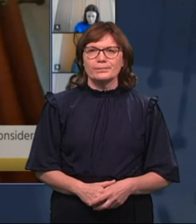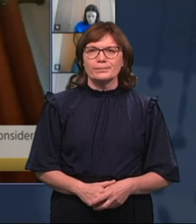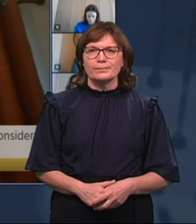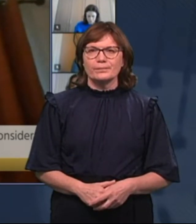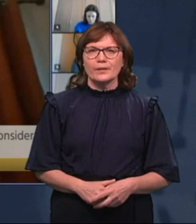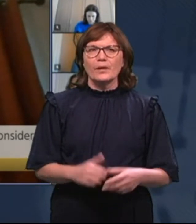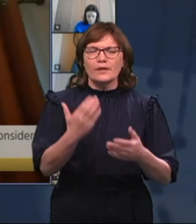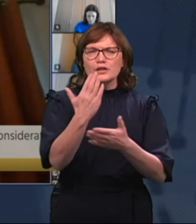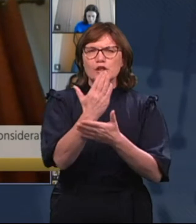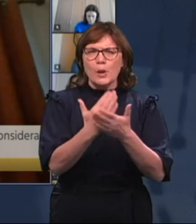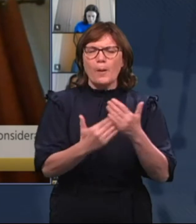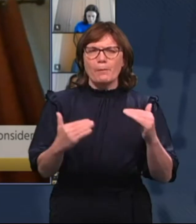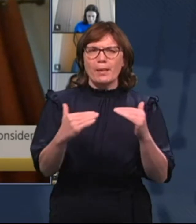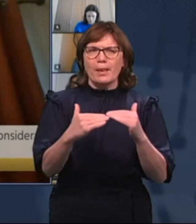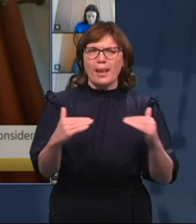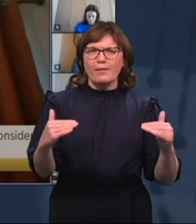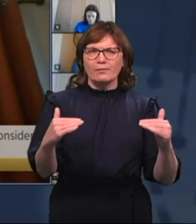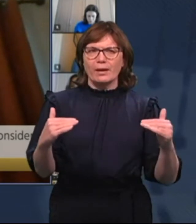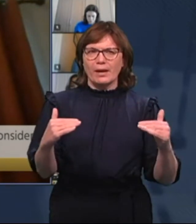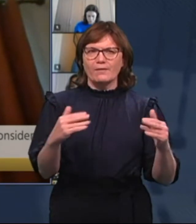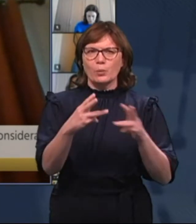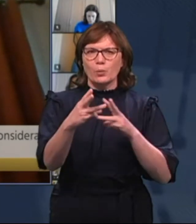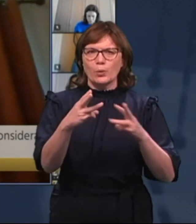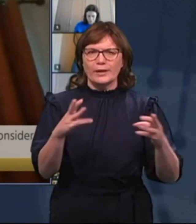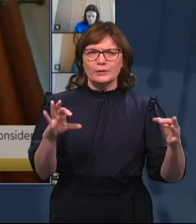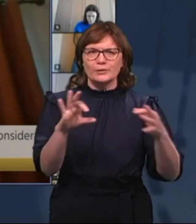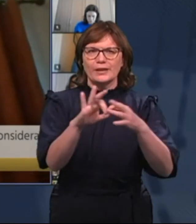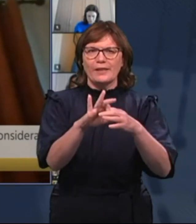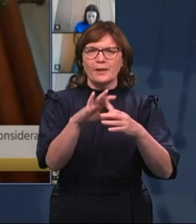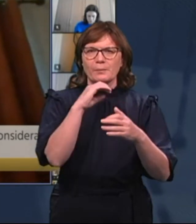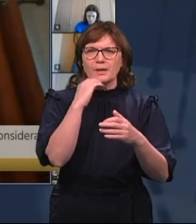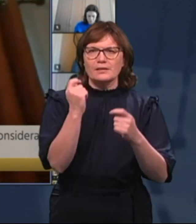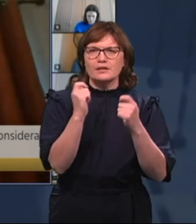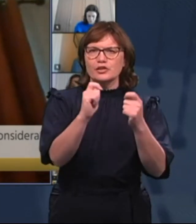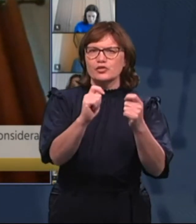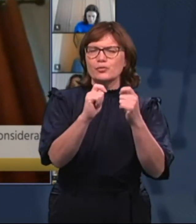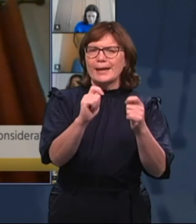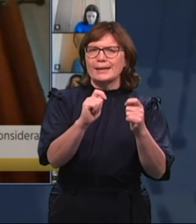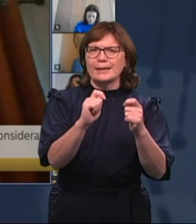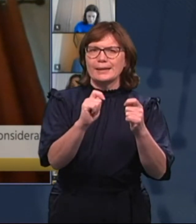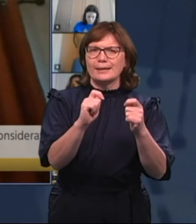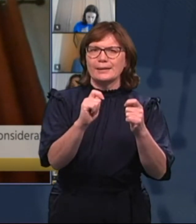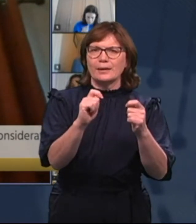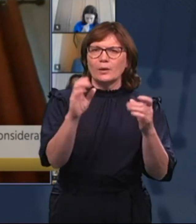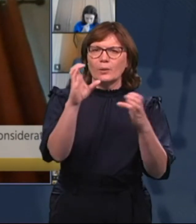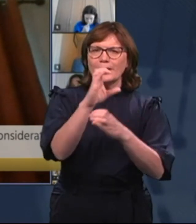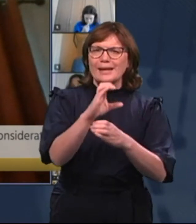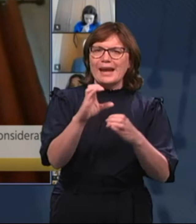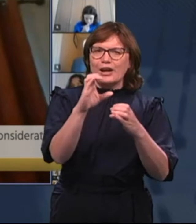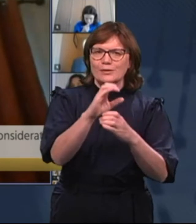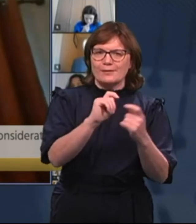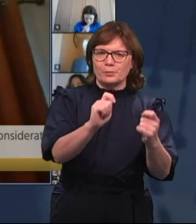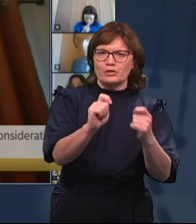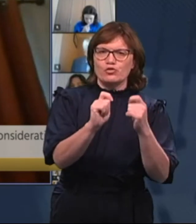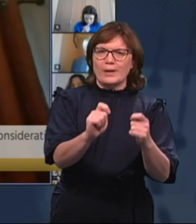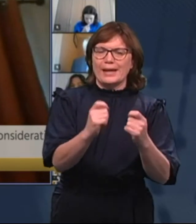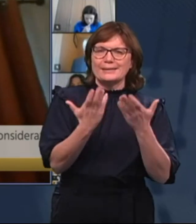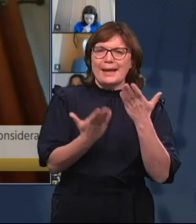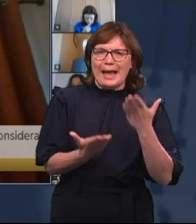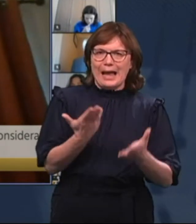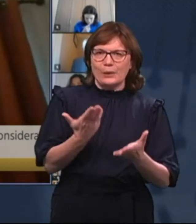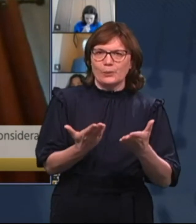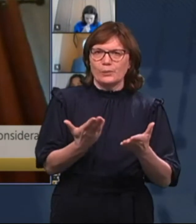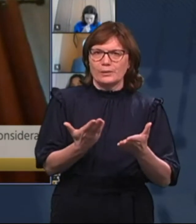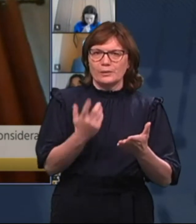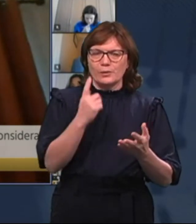because there is some training with carers in acquired brain injury,